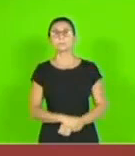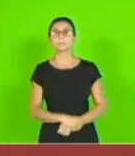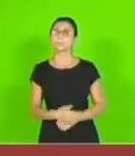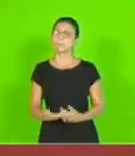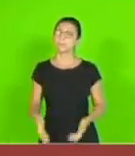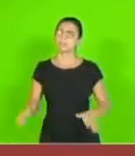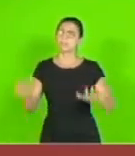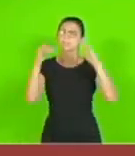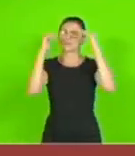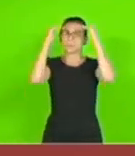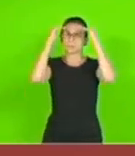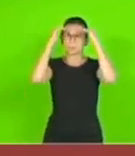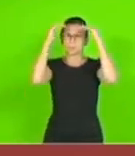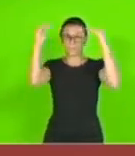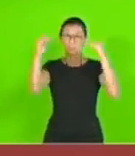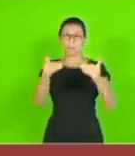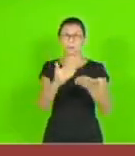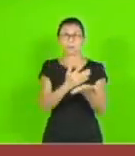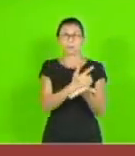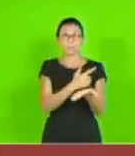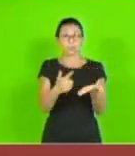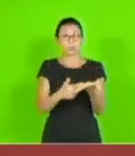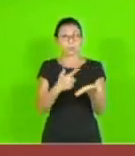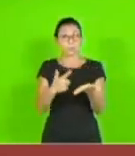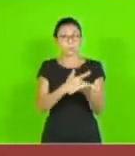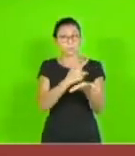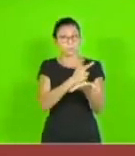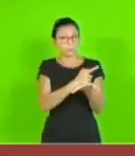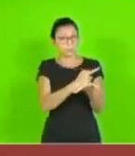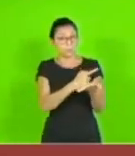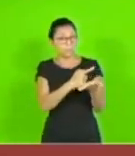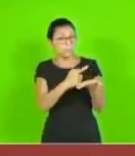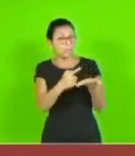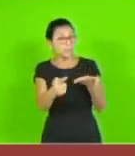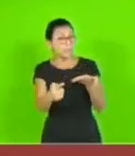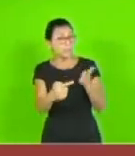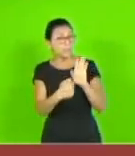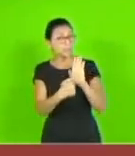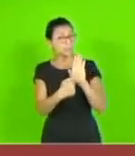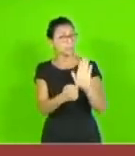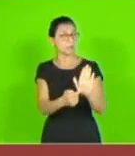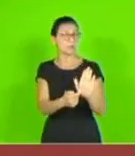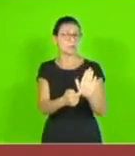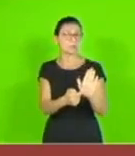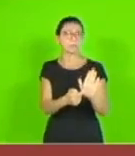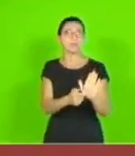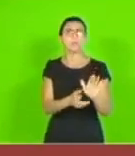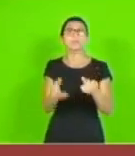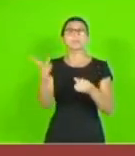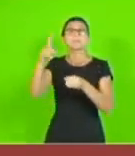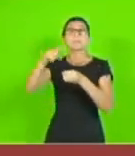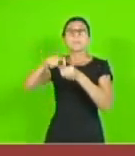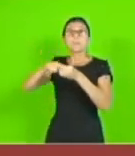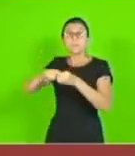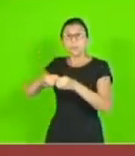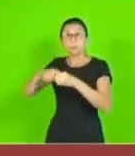But if you don't do it, if you know you can do it and you don't, then that's disobedience. The